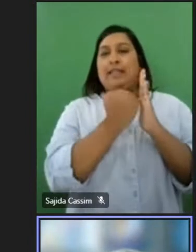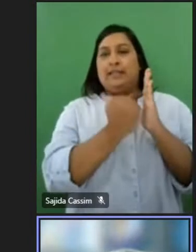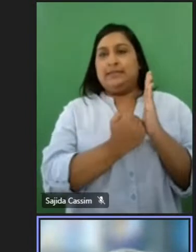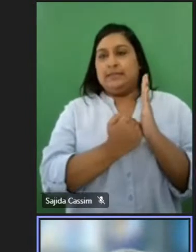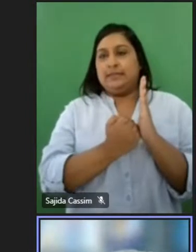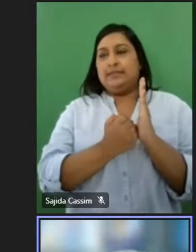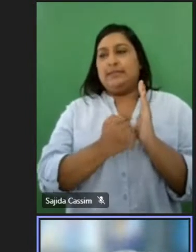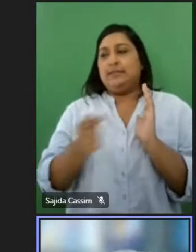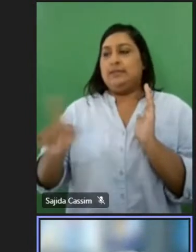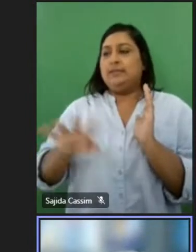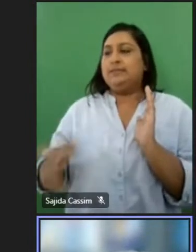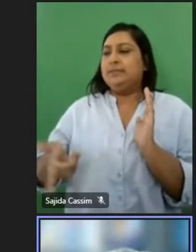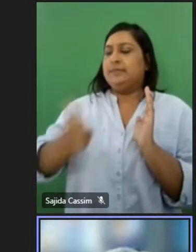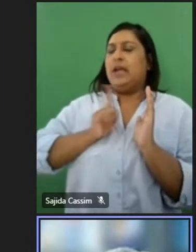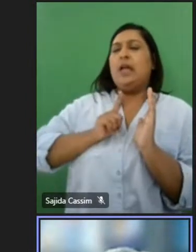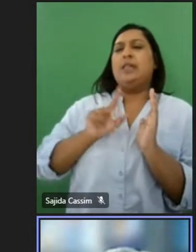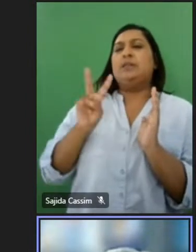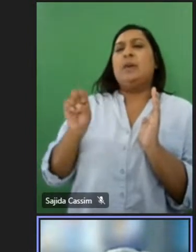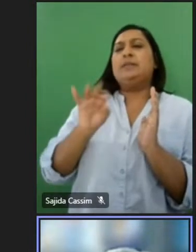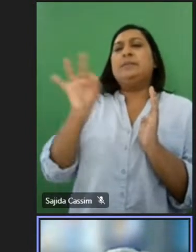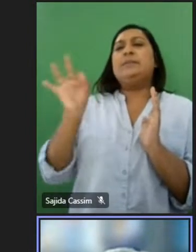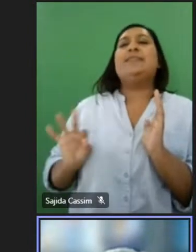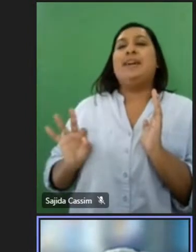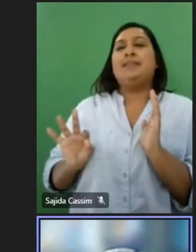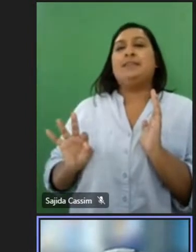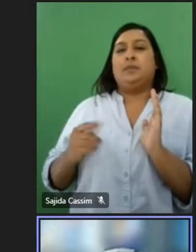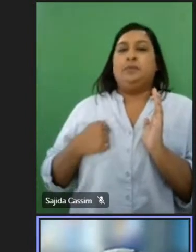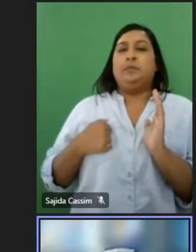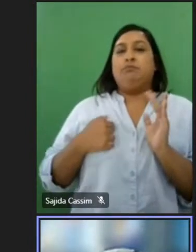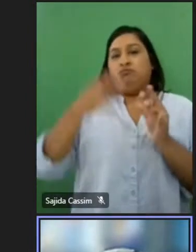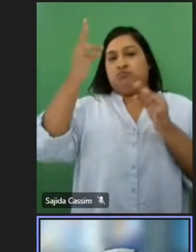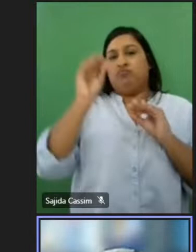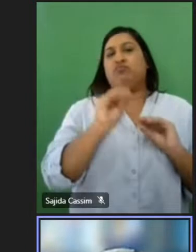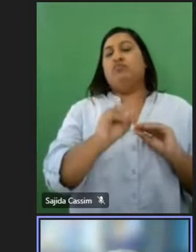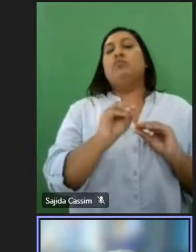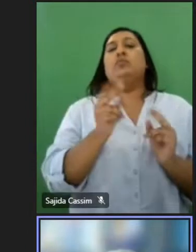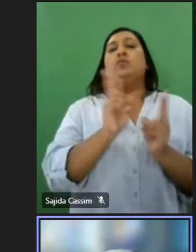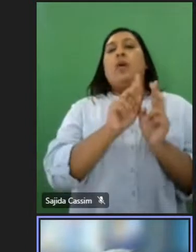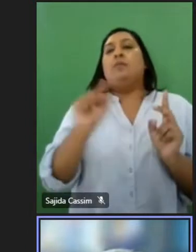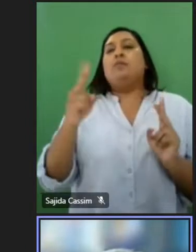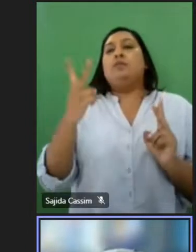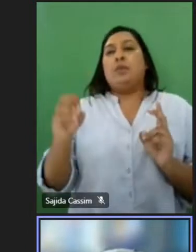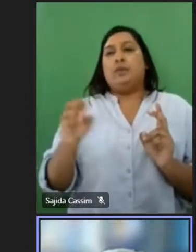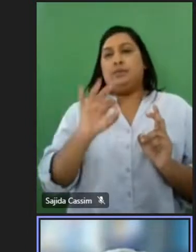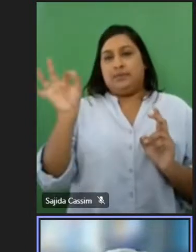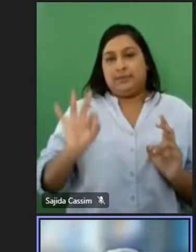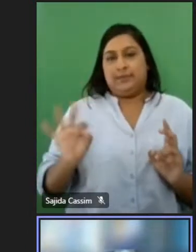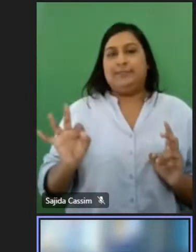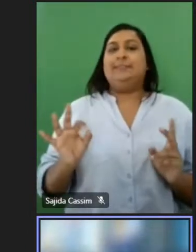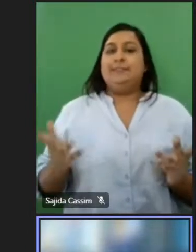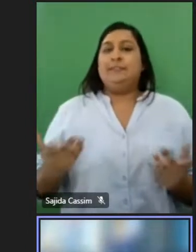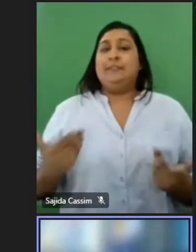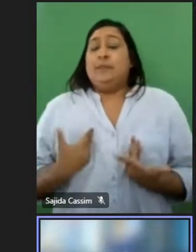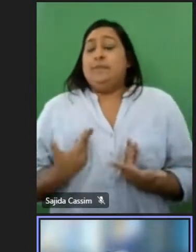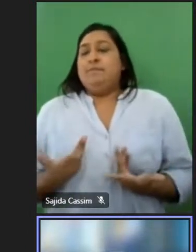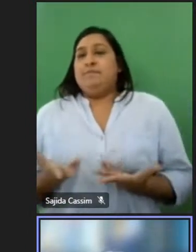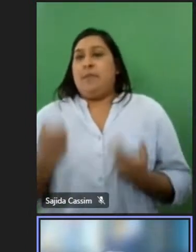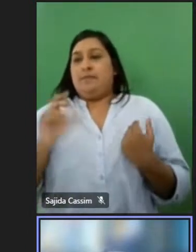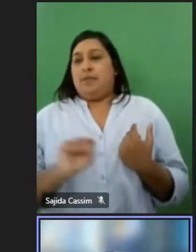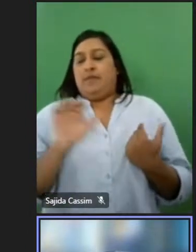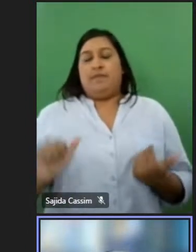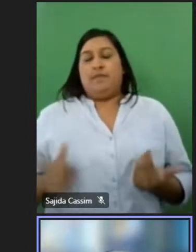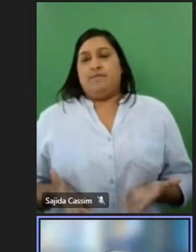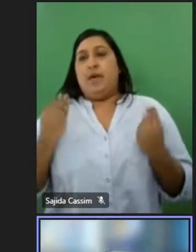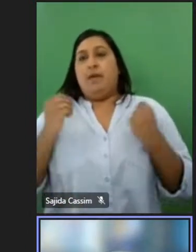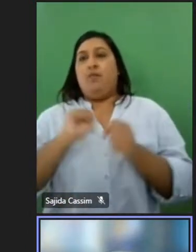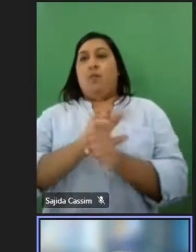20%. So COVID-19 arrived on our shores and there was a lockdown,